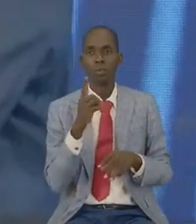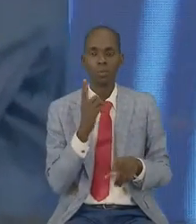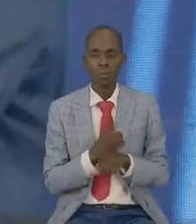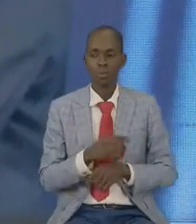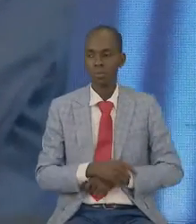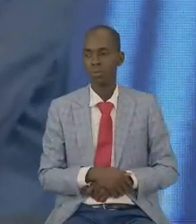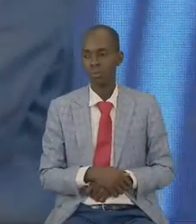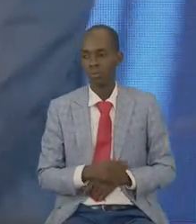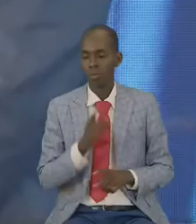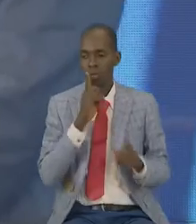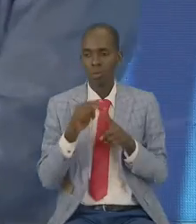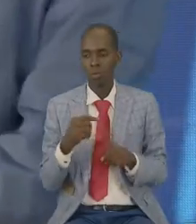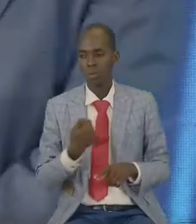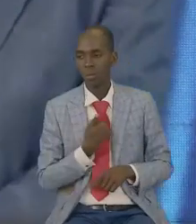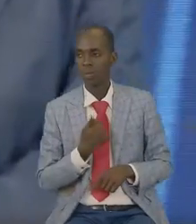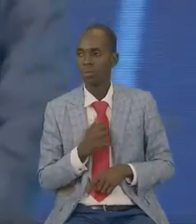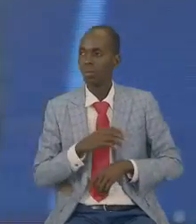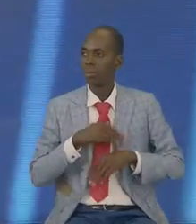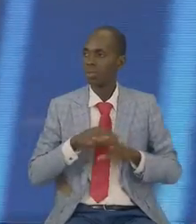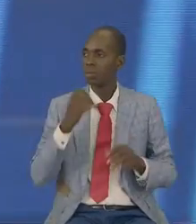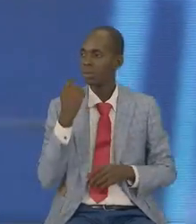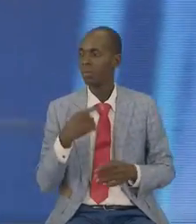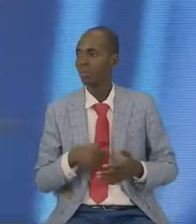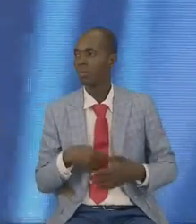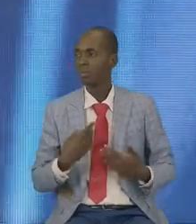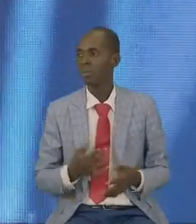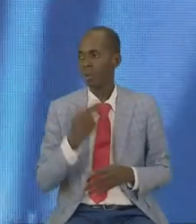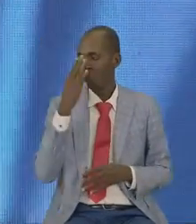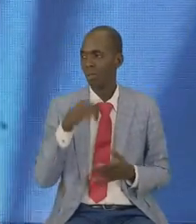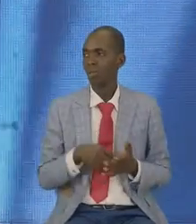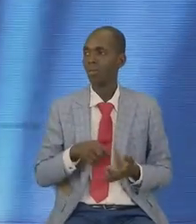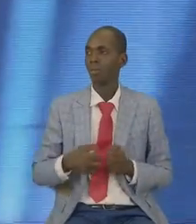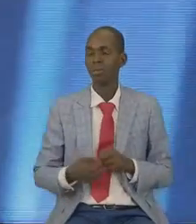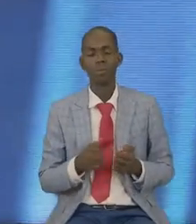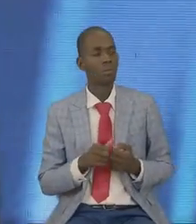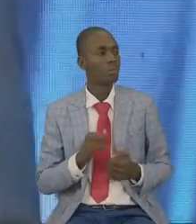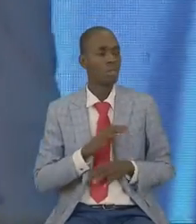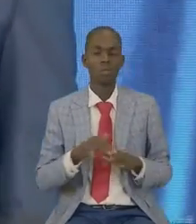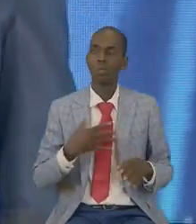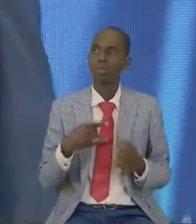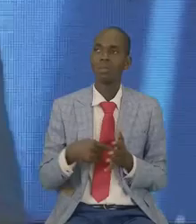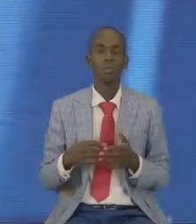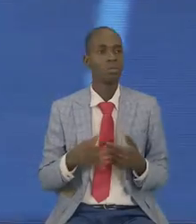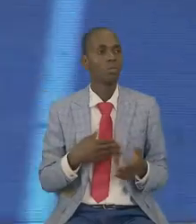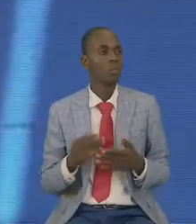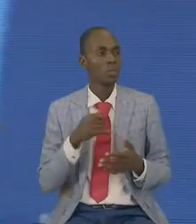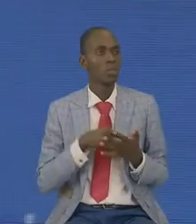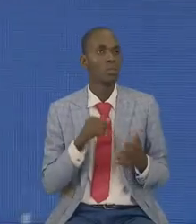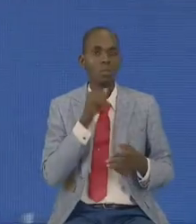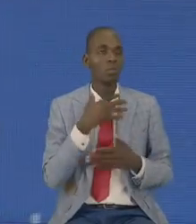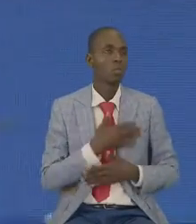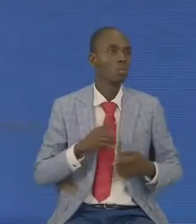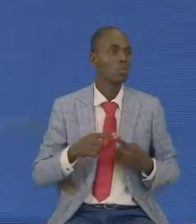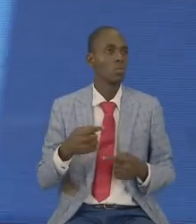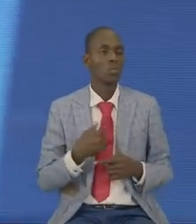know, grumbling and saying, you know, why this and why that, this displeases me and that displeases me. He